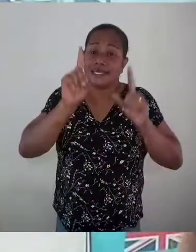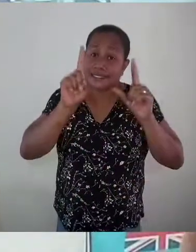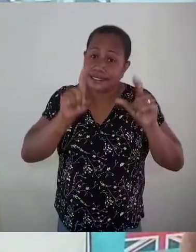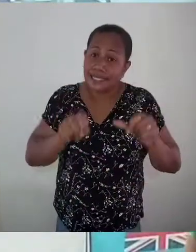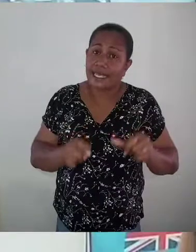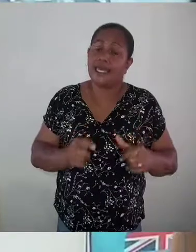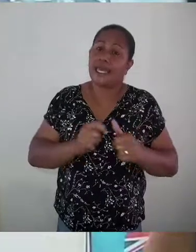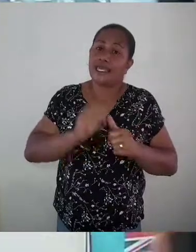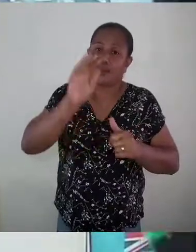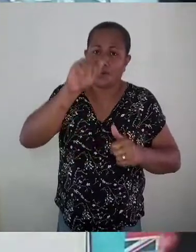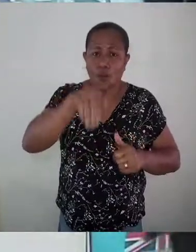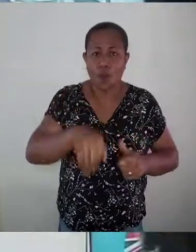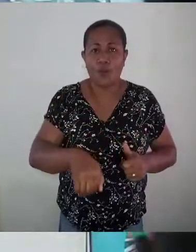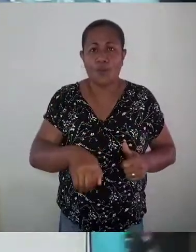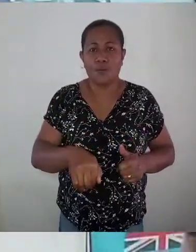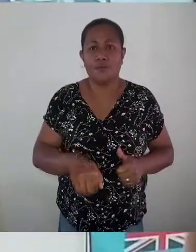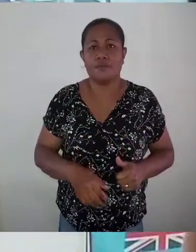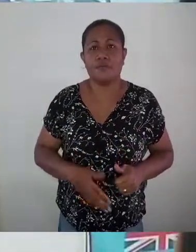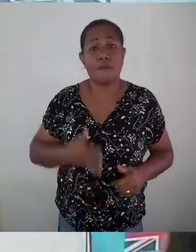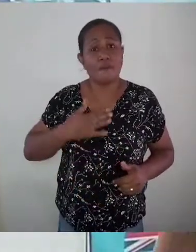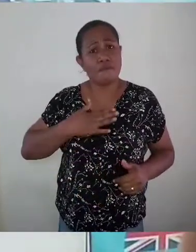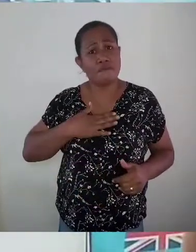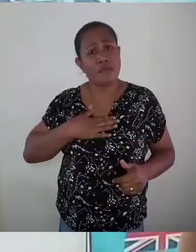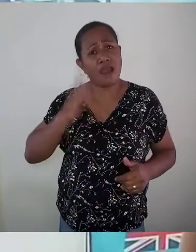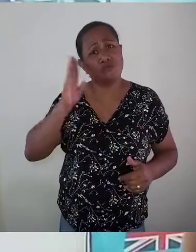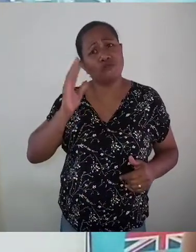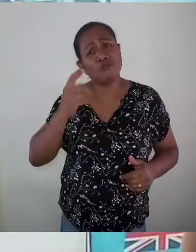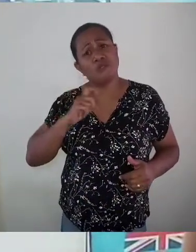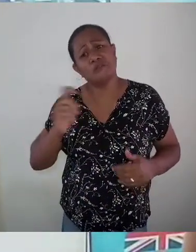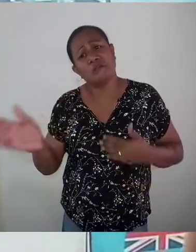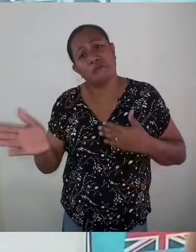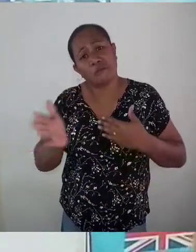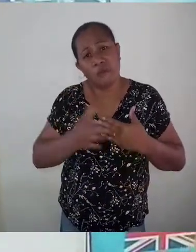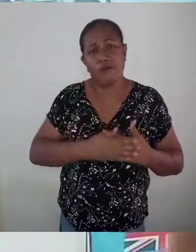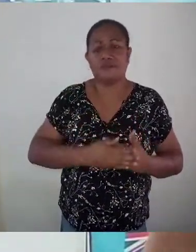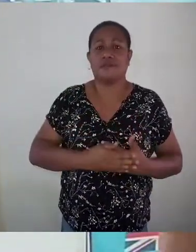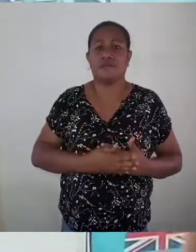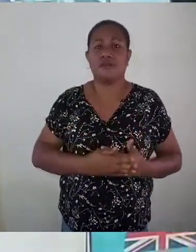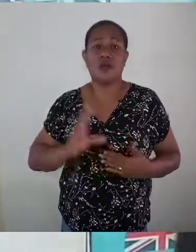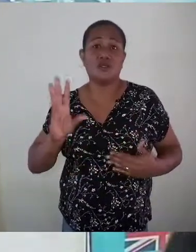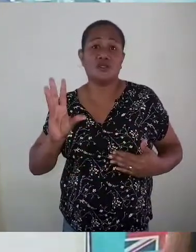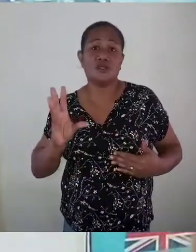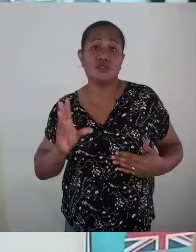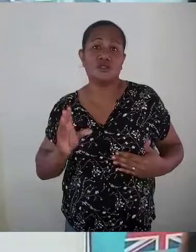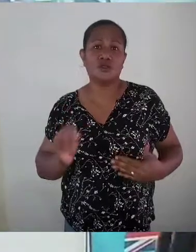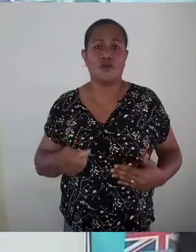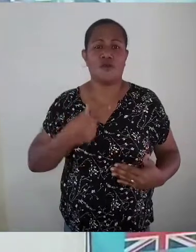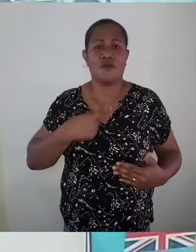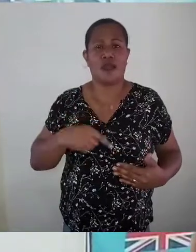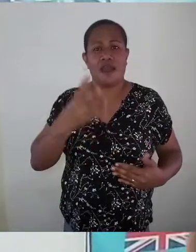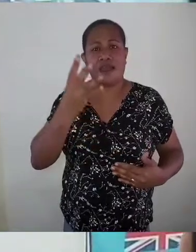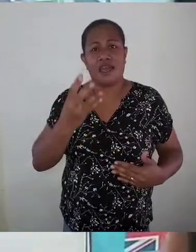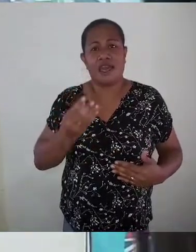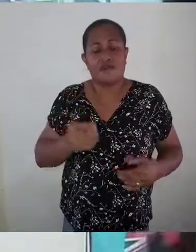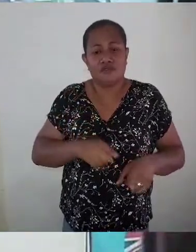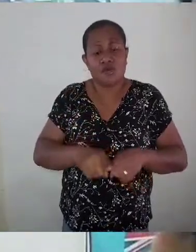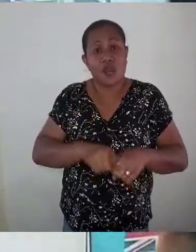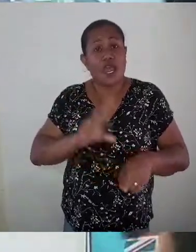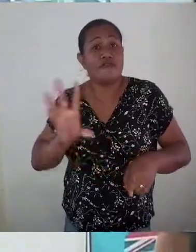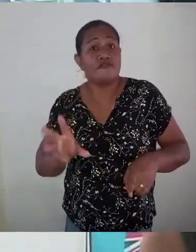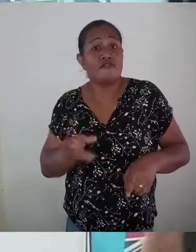home. My school is closed, so I have to learn from home. Is